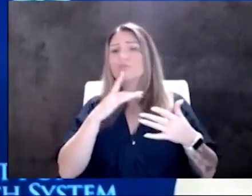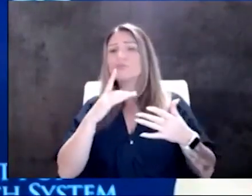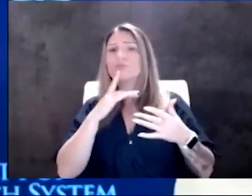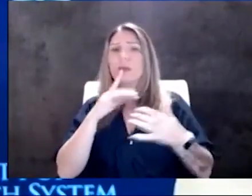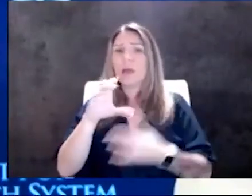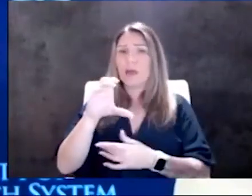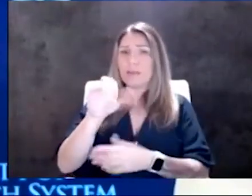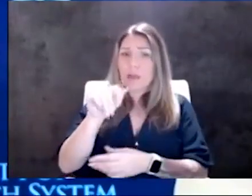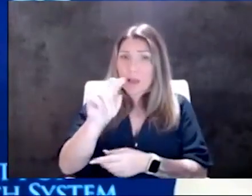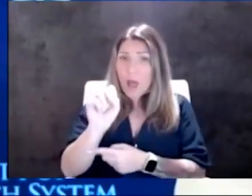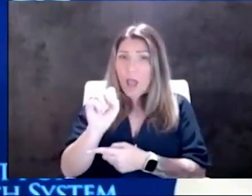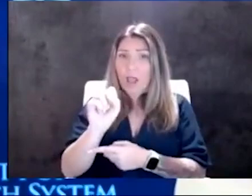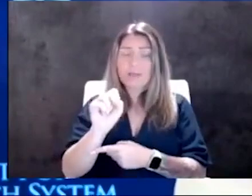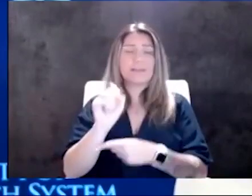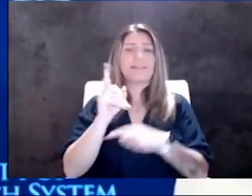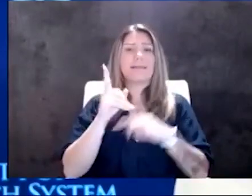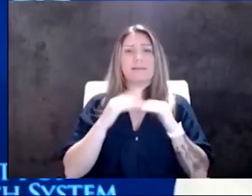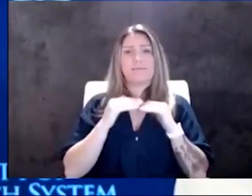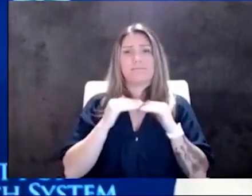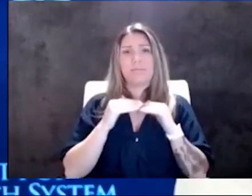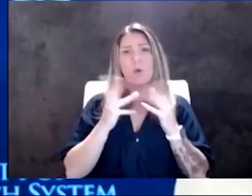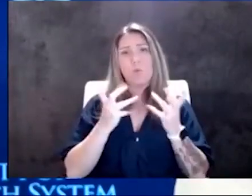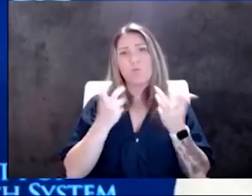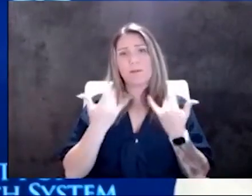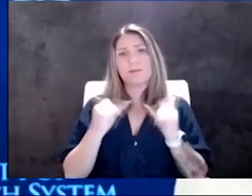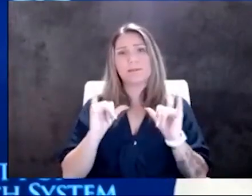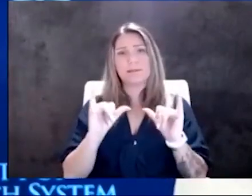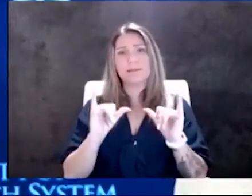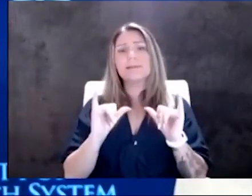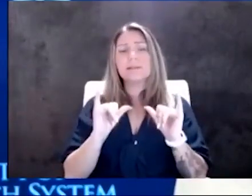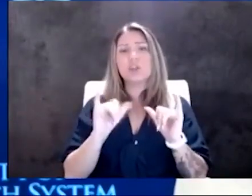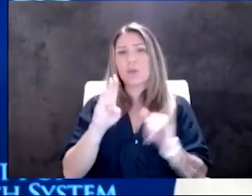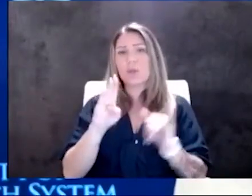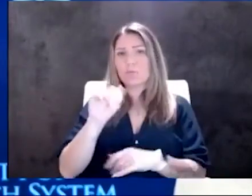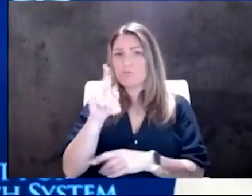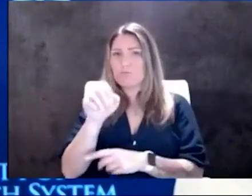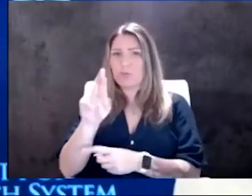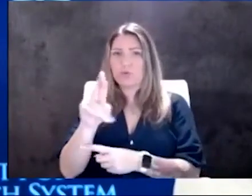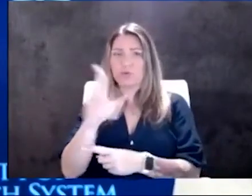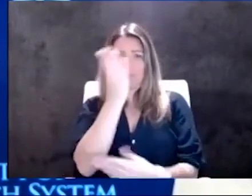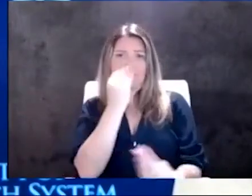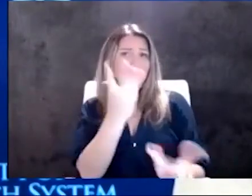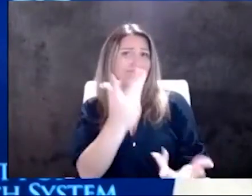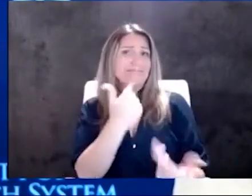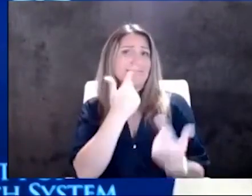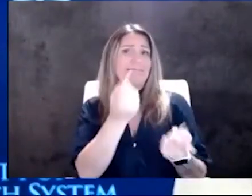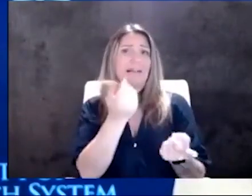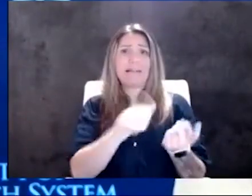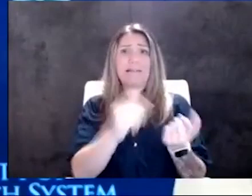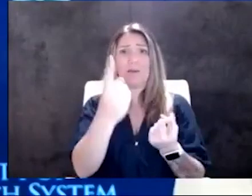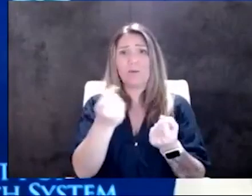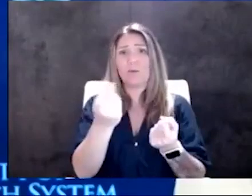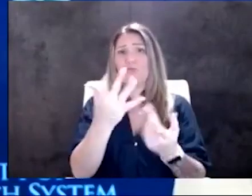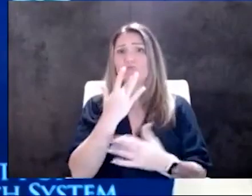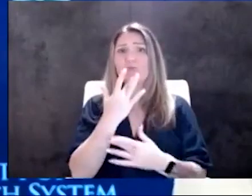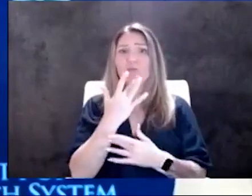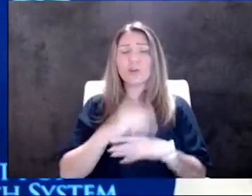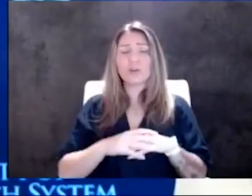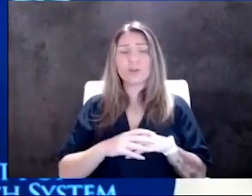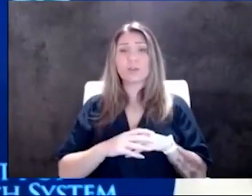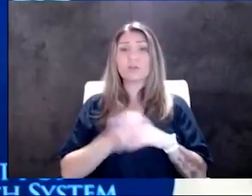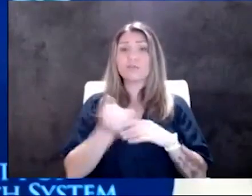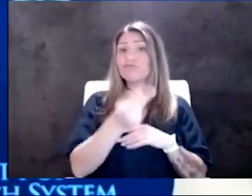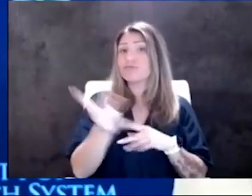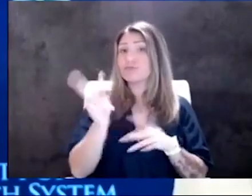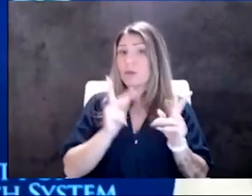though that's minimal, they want you to still get your booster. And so they're going to tell you, go get anyone you want. And because there are some places that don't always have the